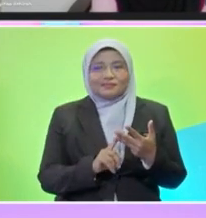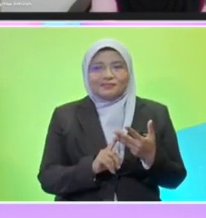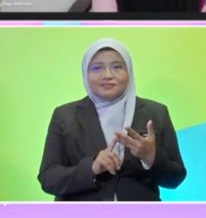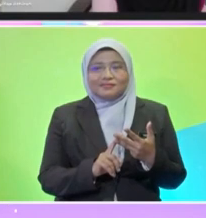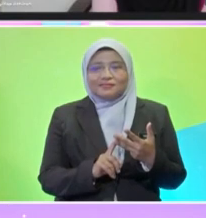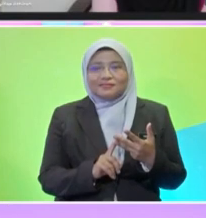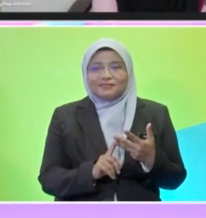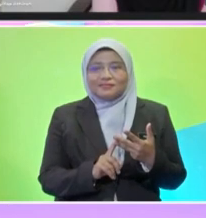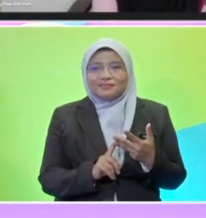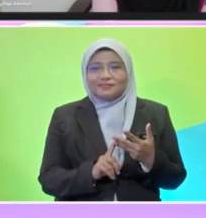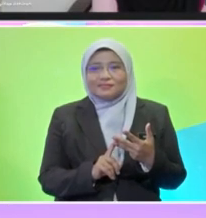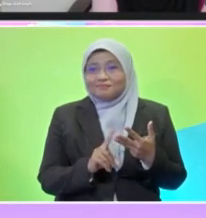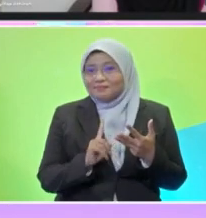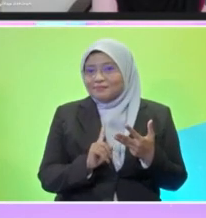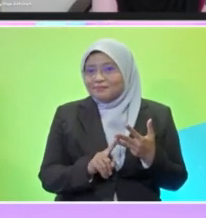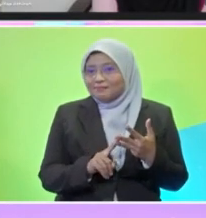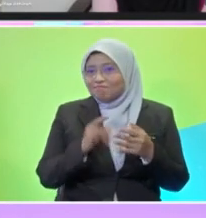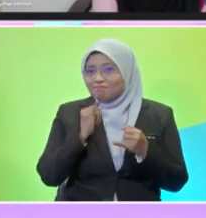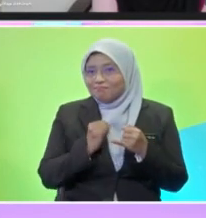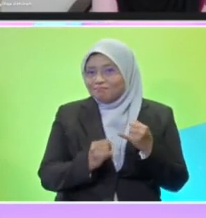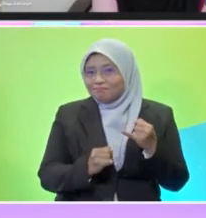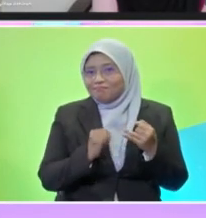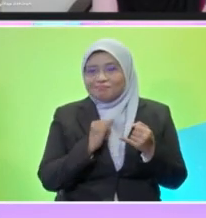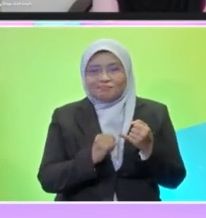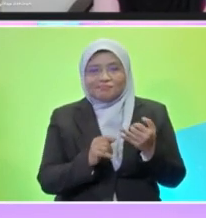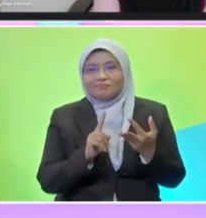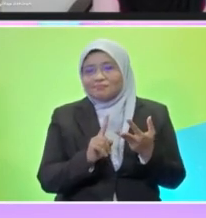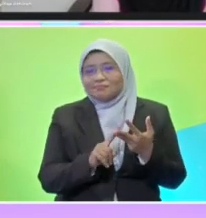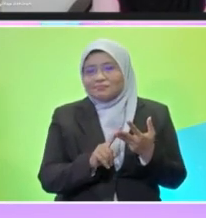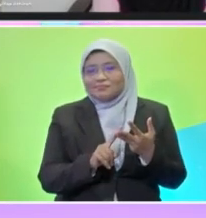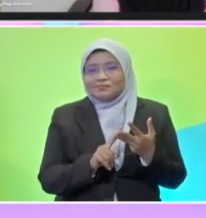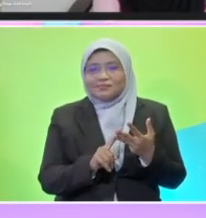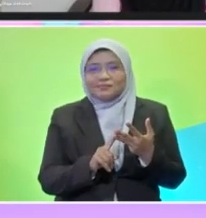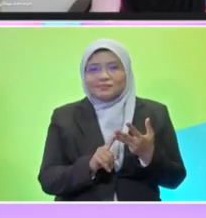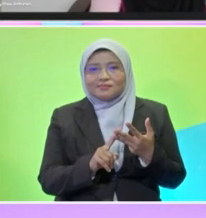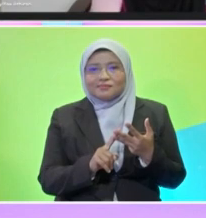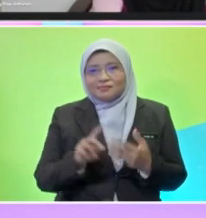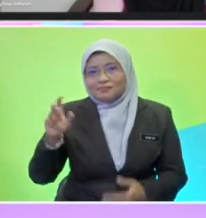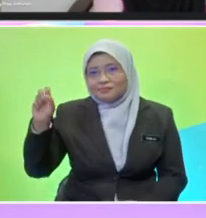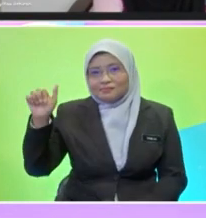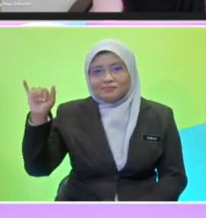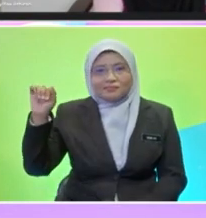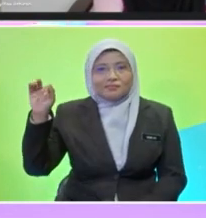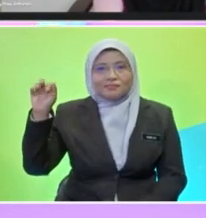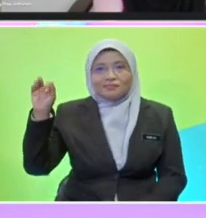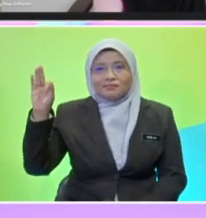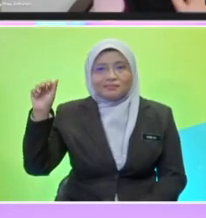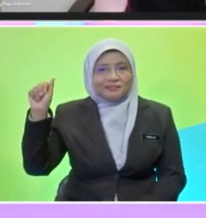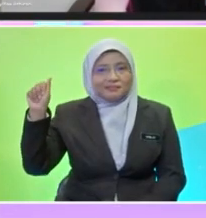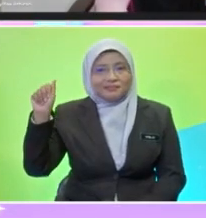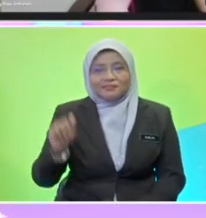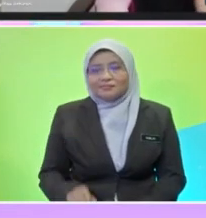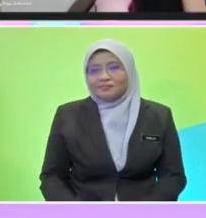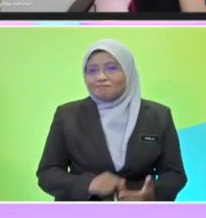Hello, sir. Hello, sir. There you go. And last but not least, we have got Nur Shifa Atira binti Sofian from my